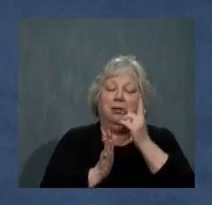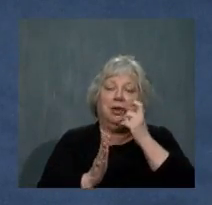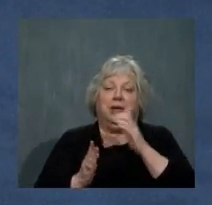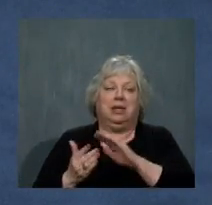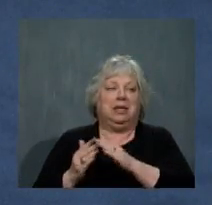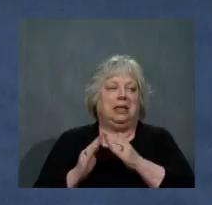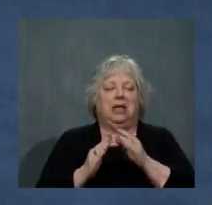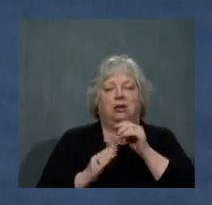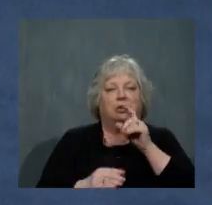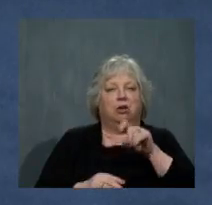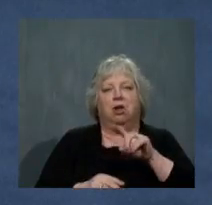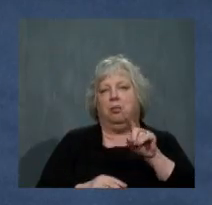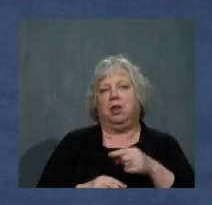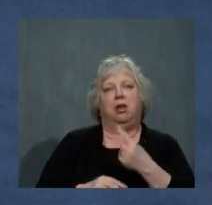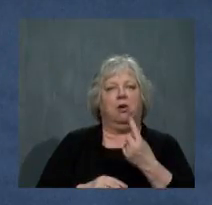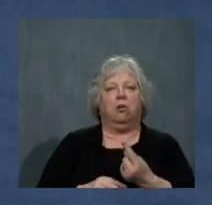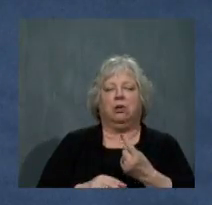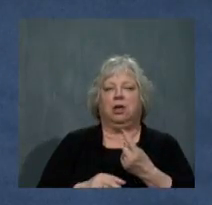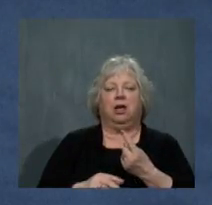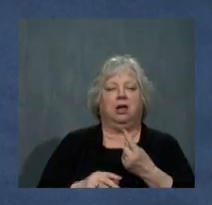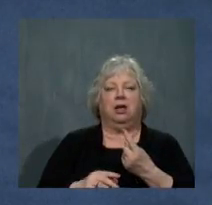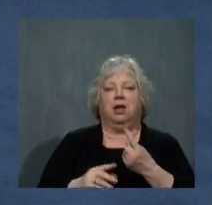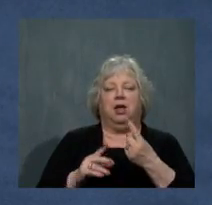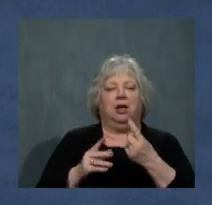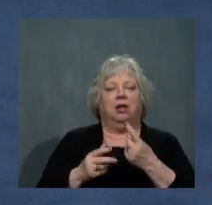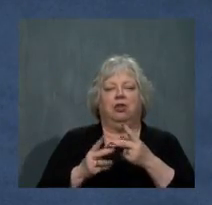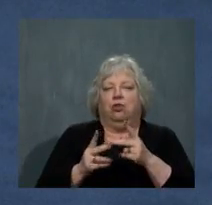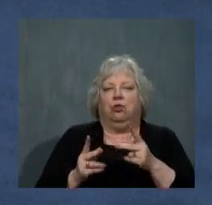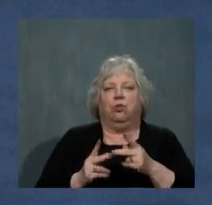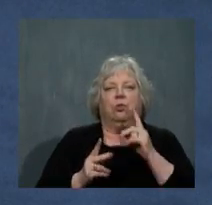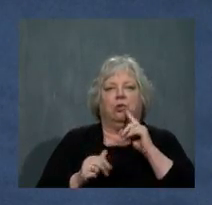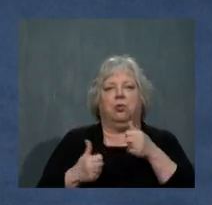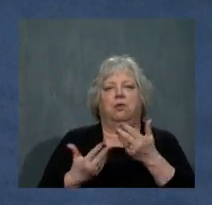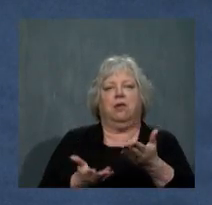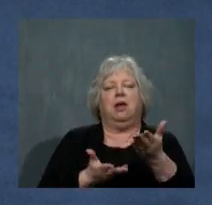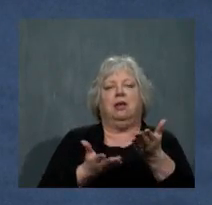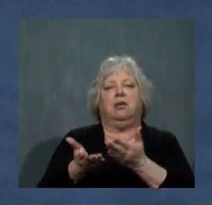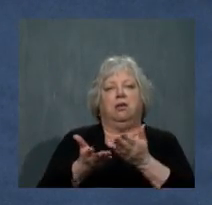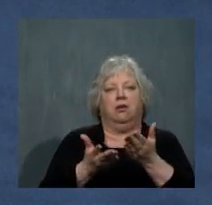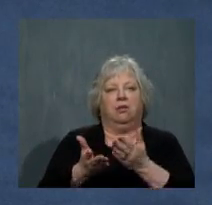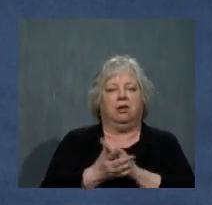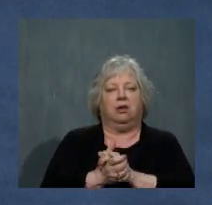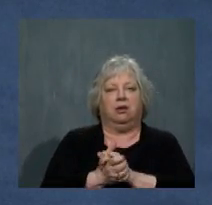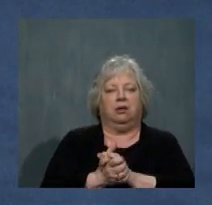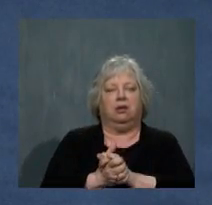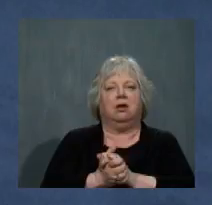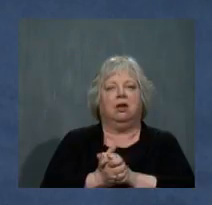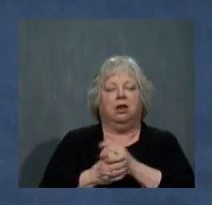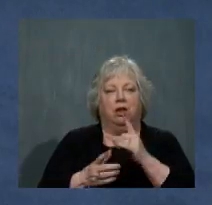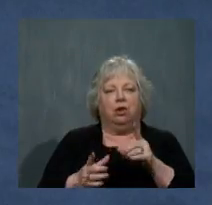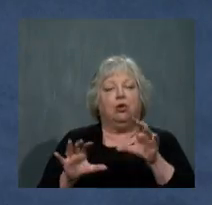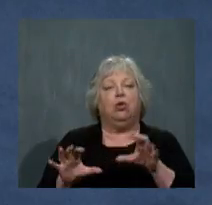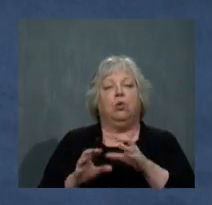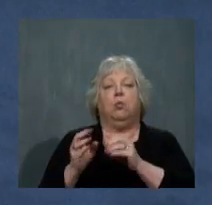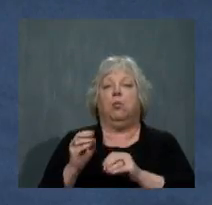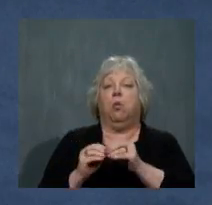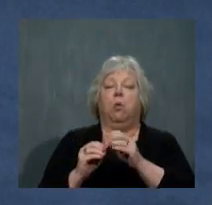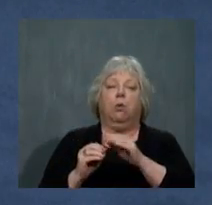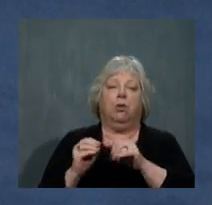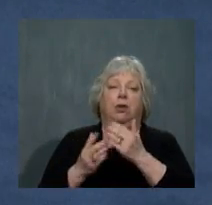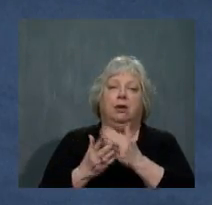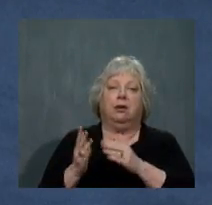be solely relying upon providing additional services above and beyond what you're already doing. You're doing more than some